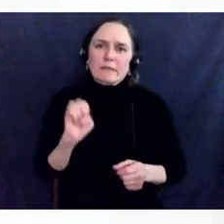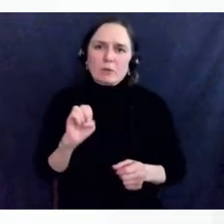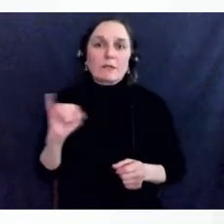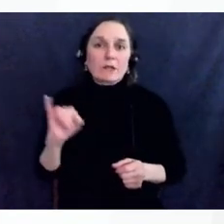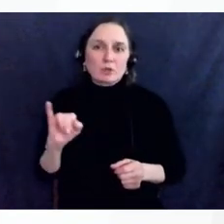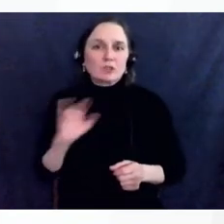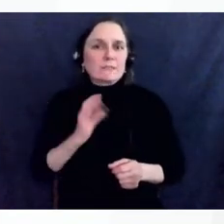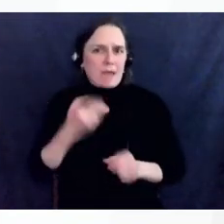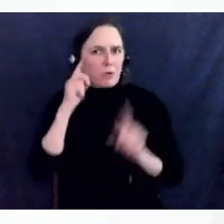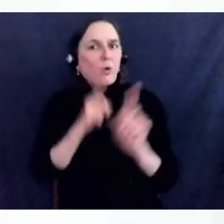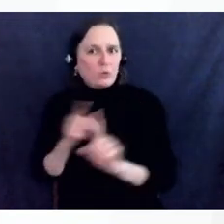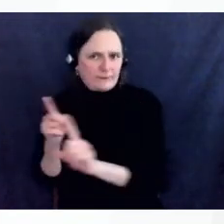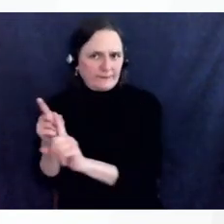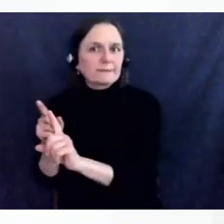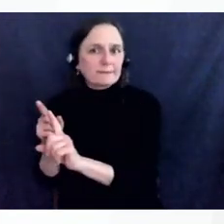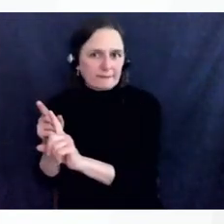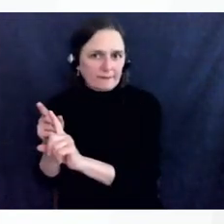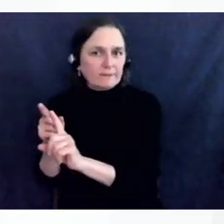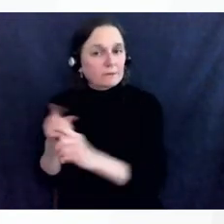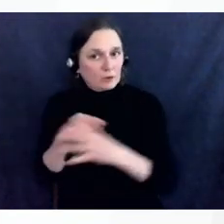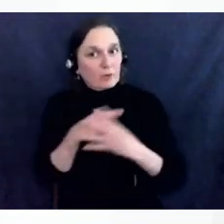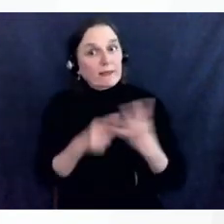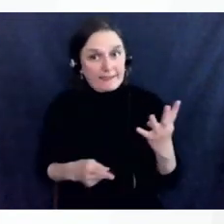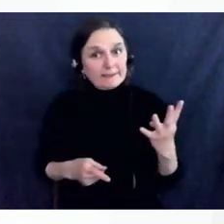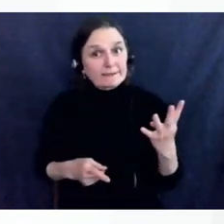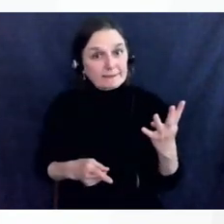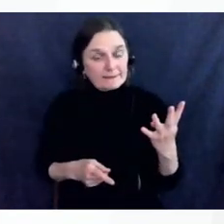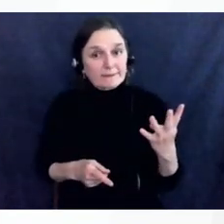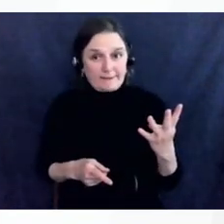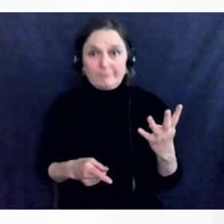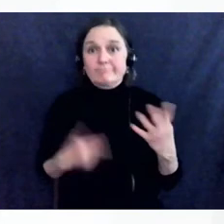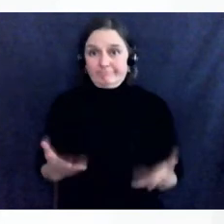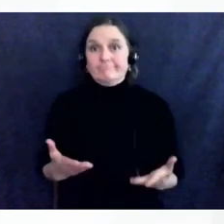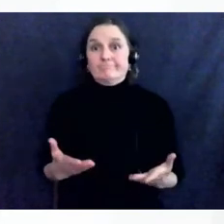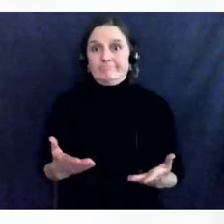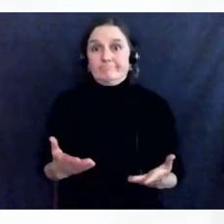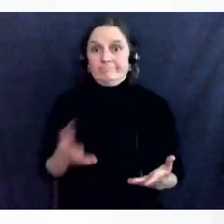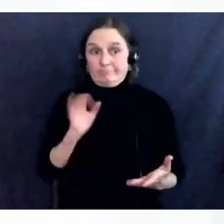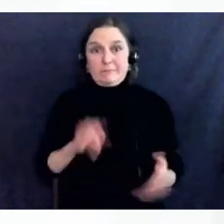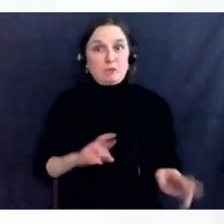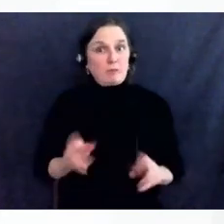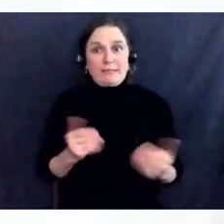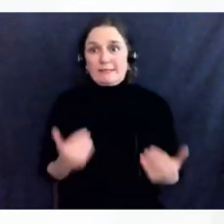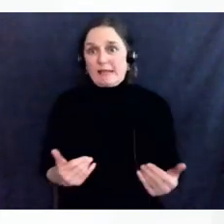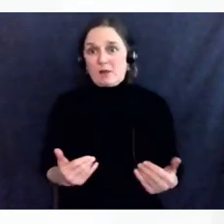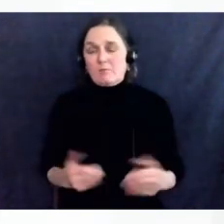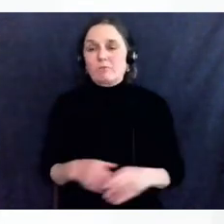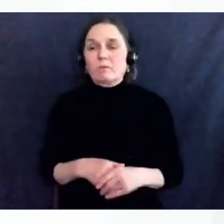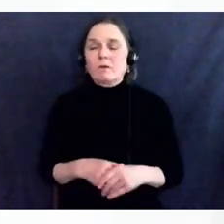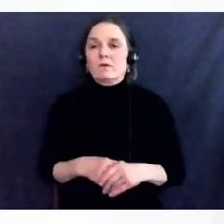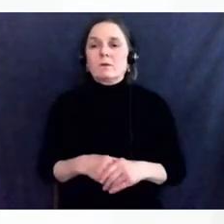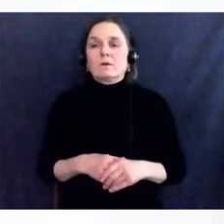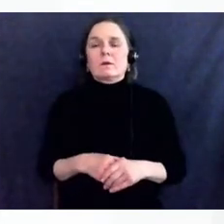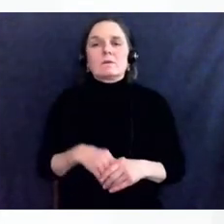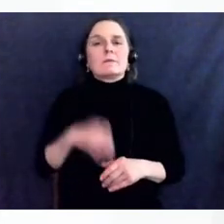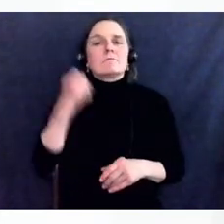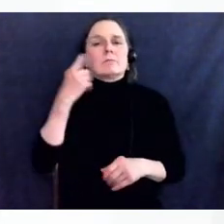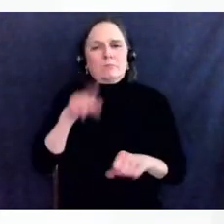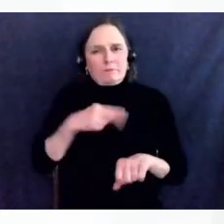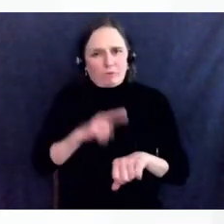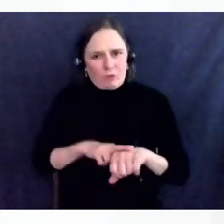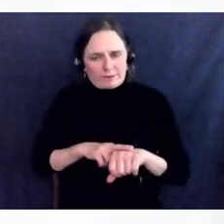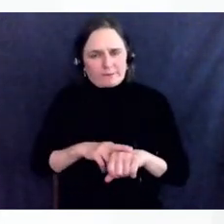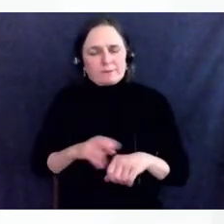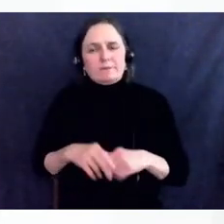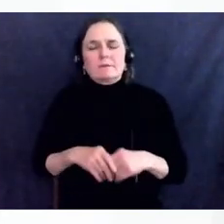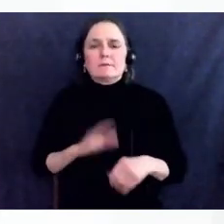Certainly, our students benefit from faculty members whose knowledge and understanding represent the diversity of our state